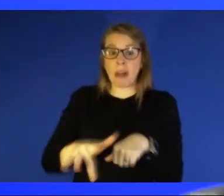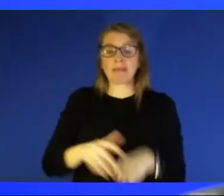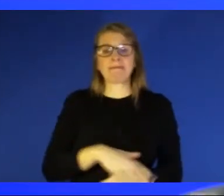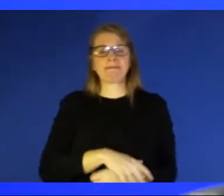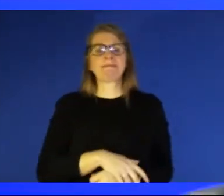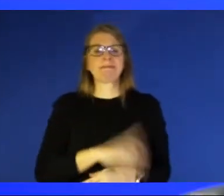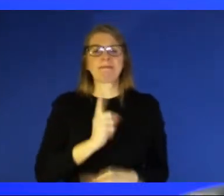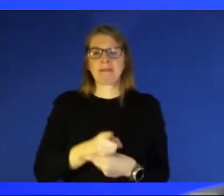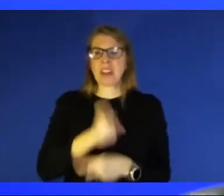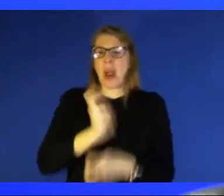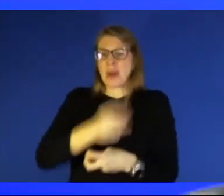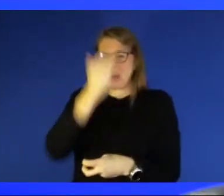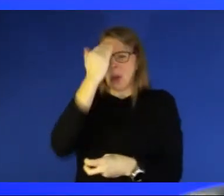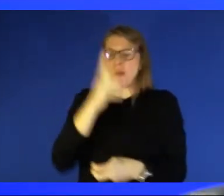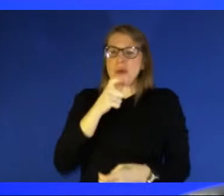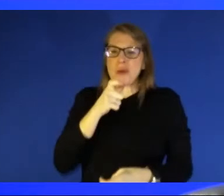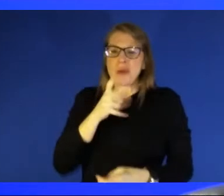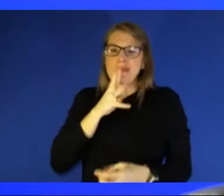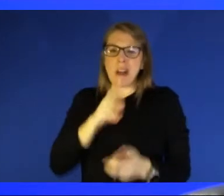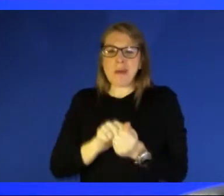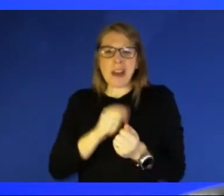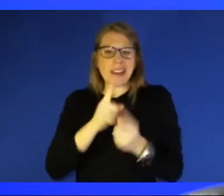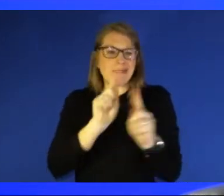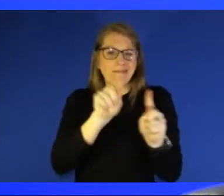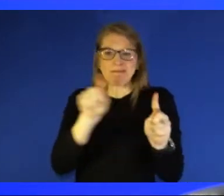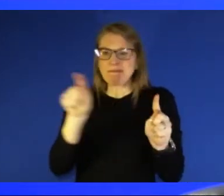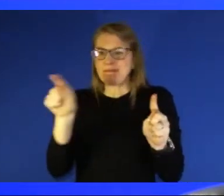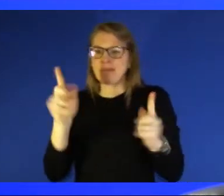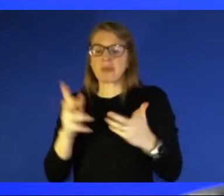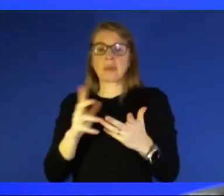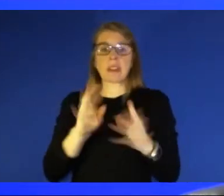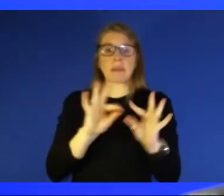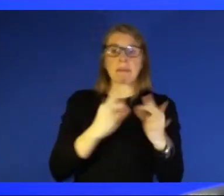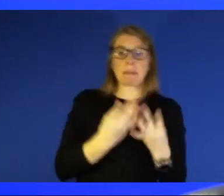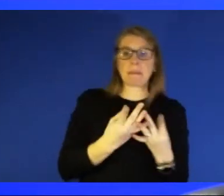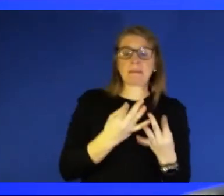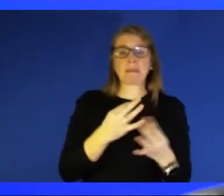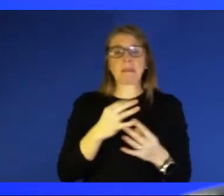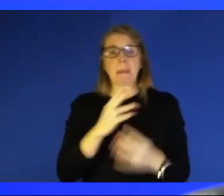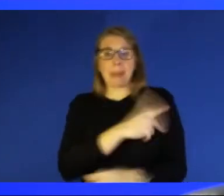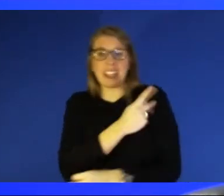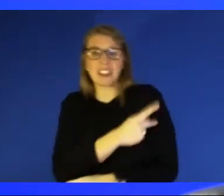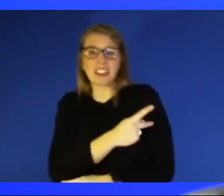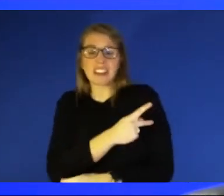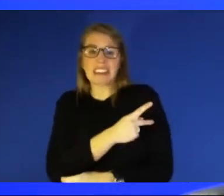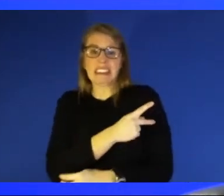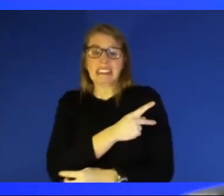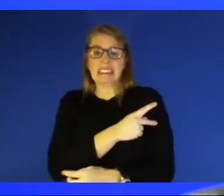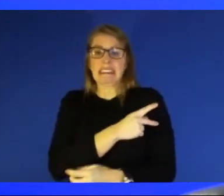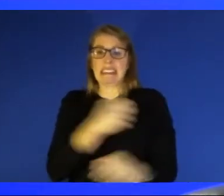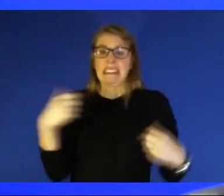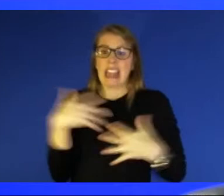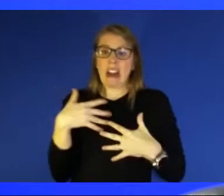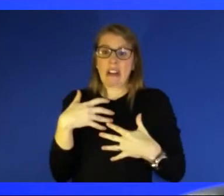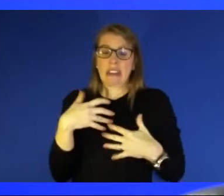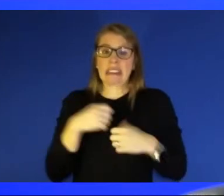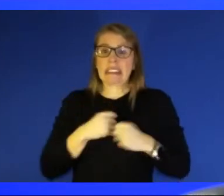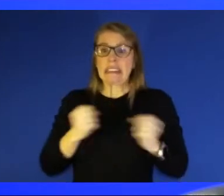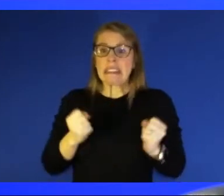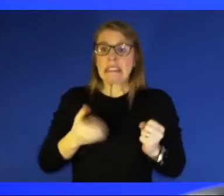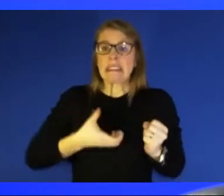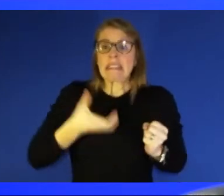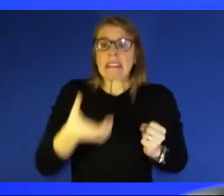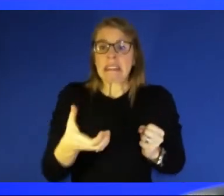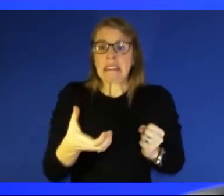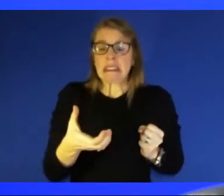talk to, and I think our patients and families sometimes are scared to share that vulnerability. And one of the messages that we want